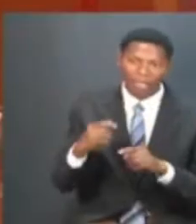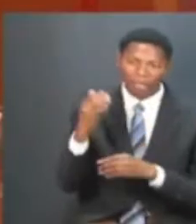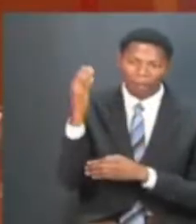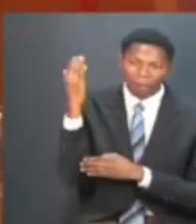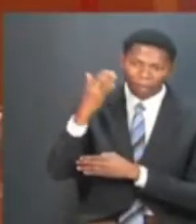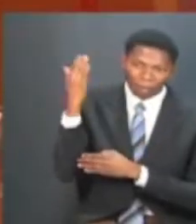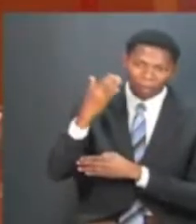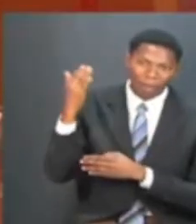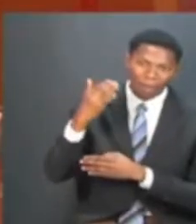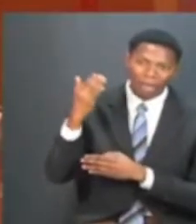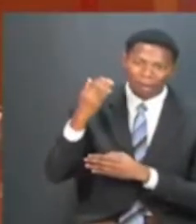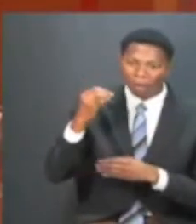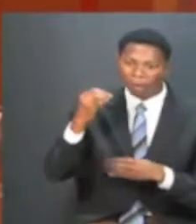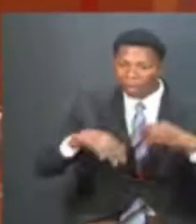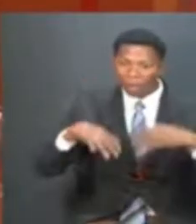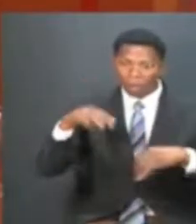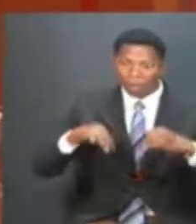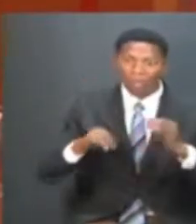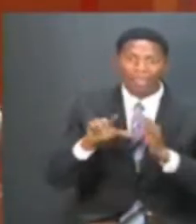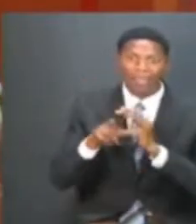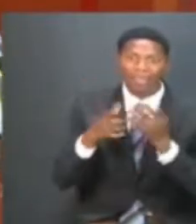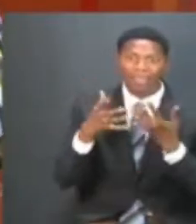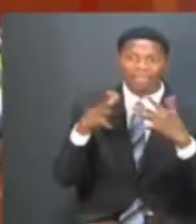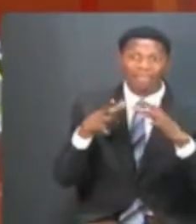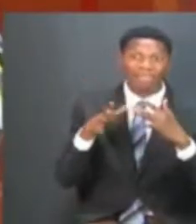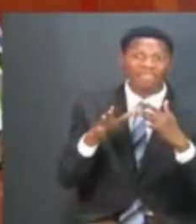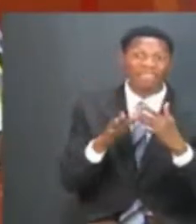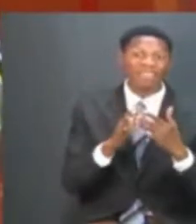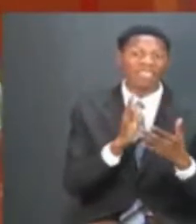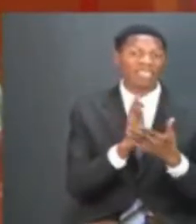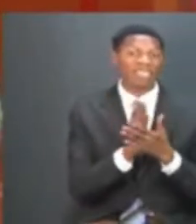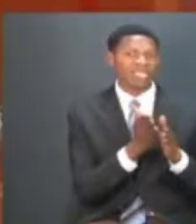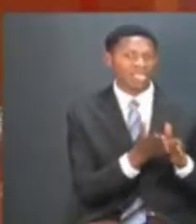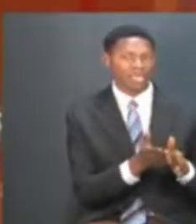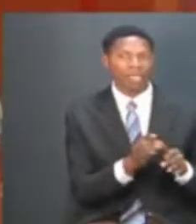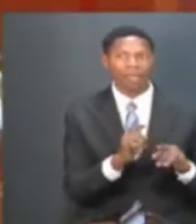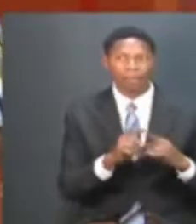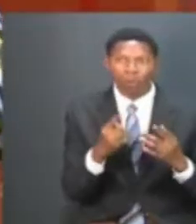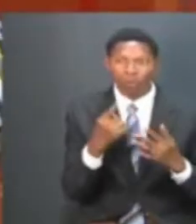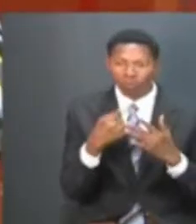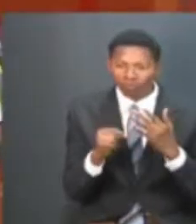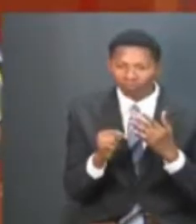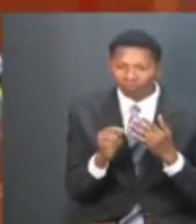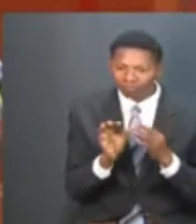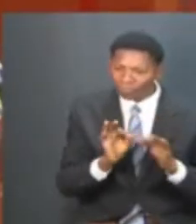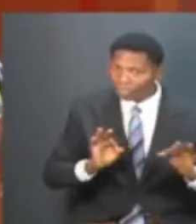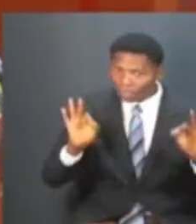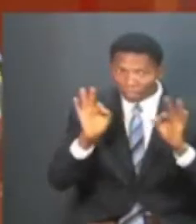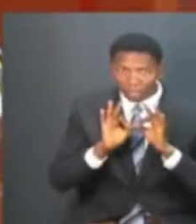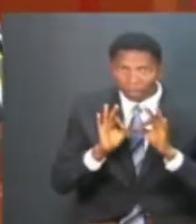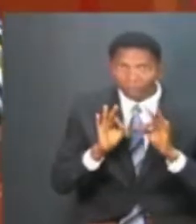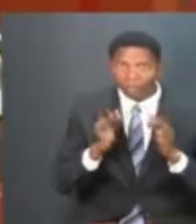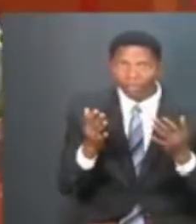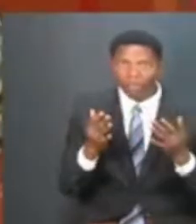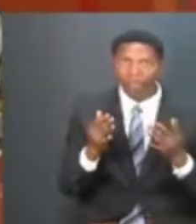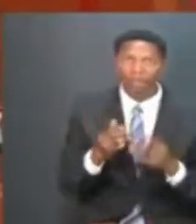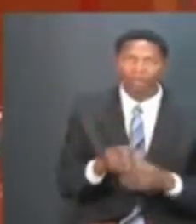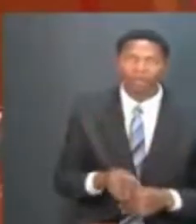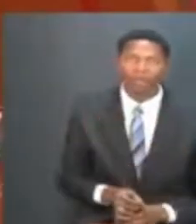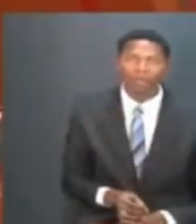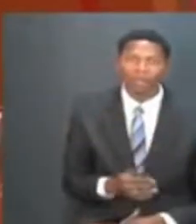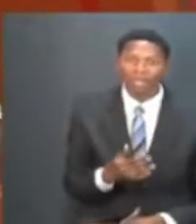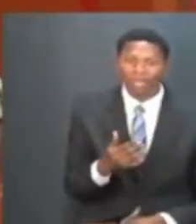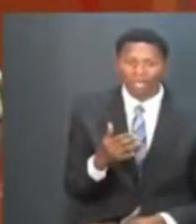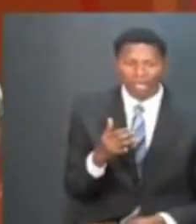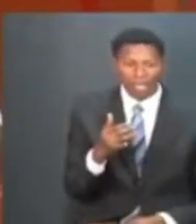after that, it ends there. What is clearly necessary, Speaker, is the